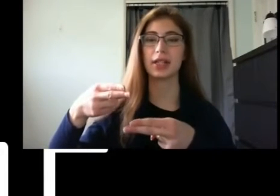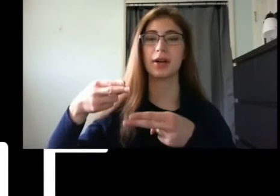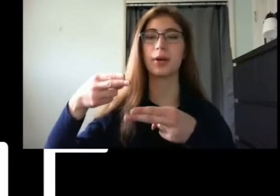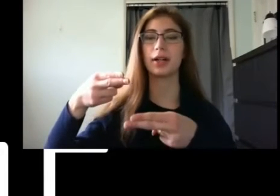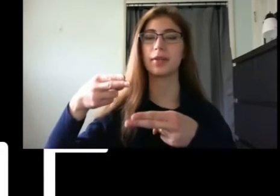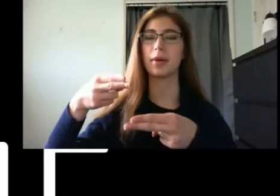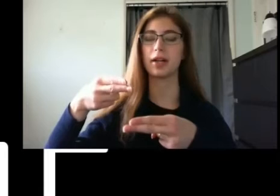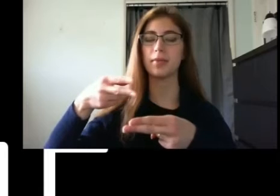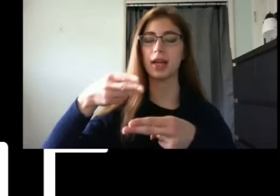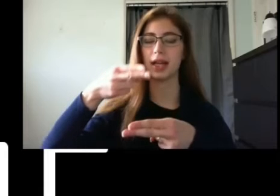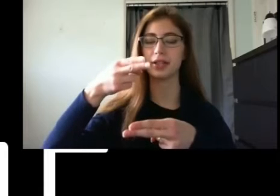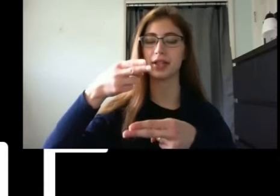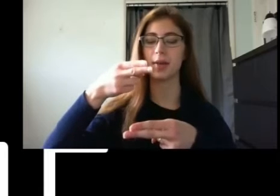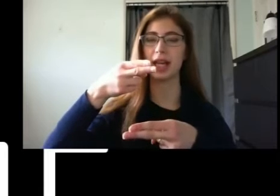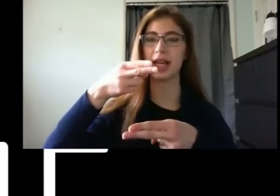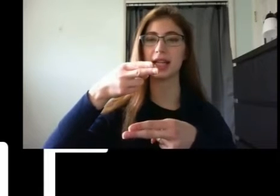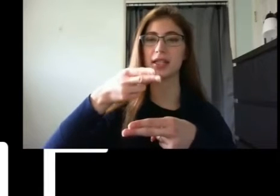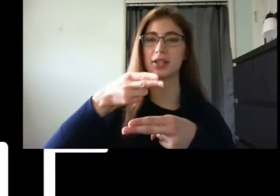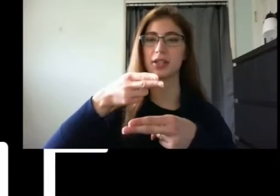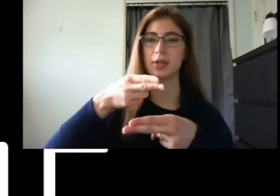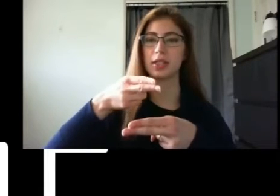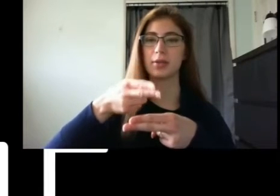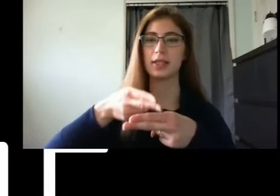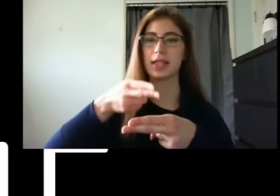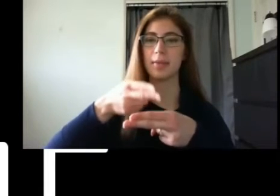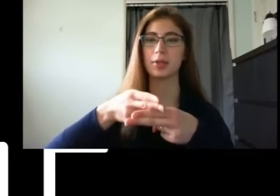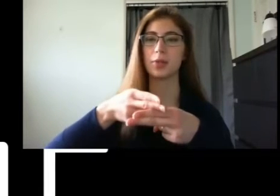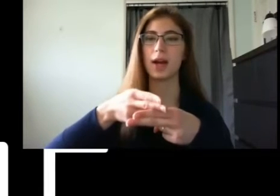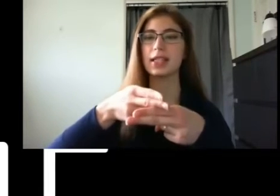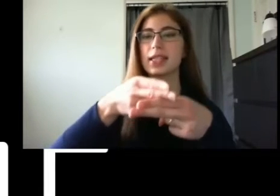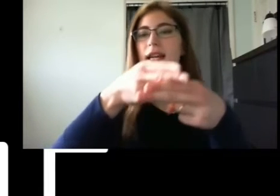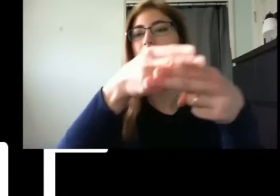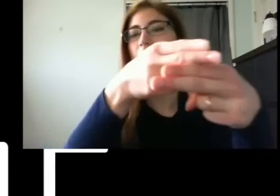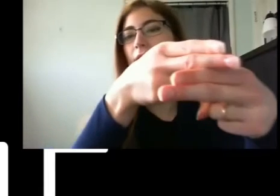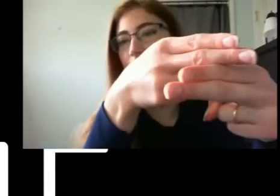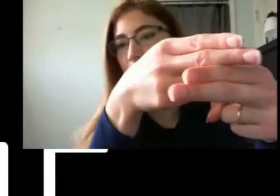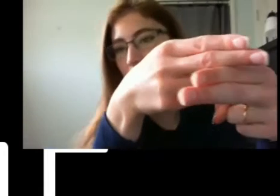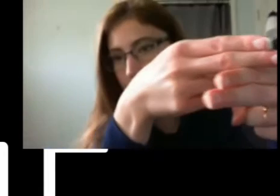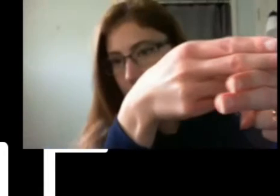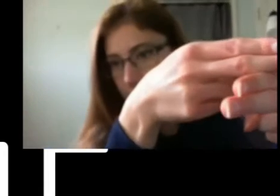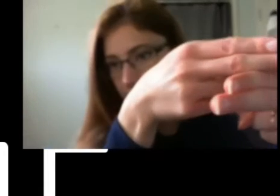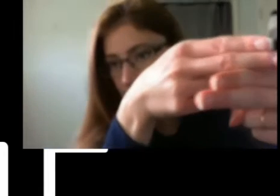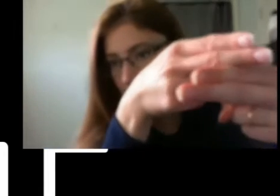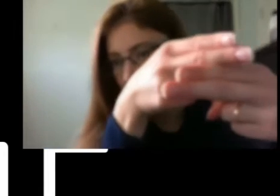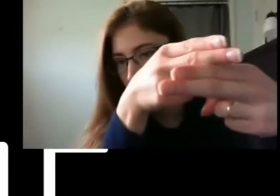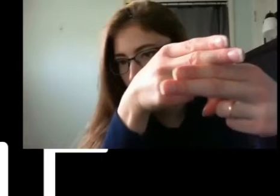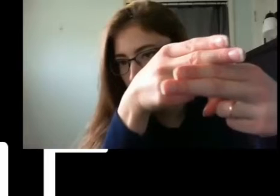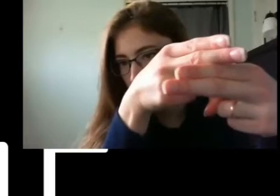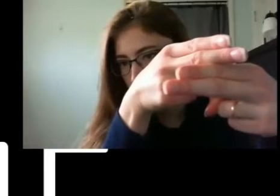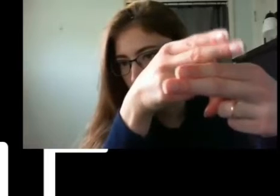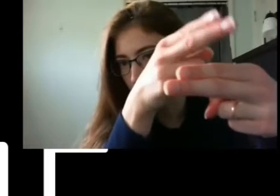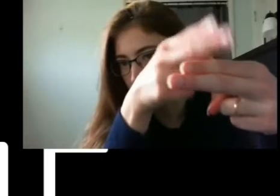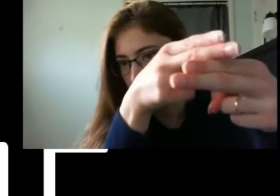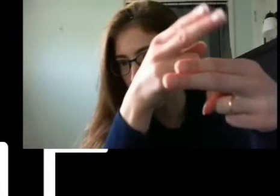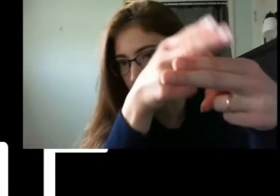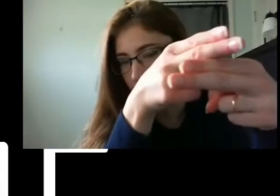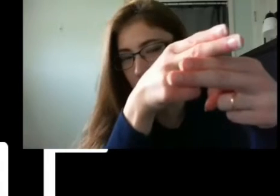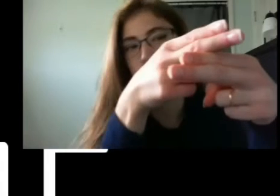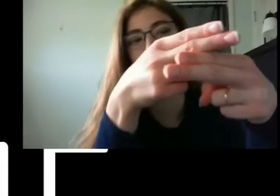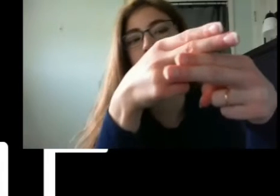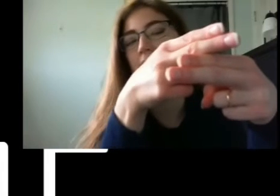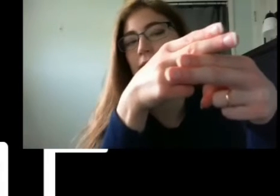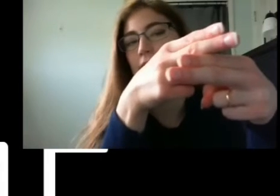going to go on the bottom, and your dominant hand is just going to tap twice. It kind of hits about here, about